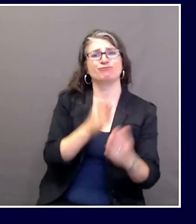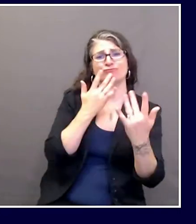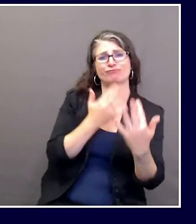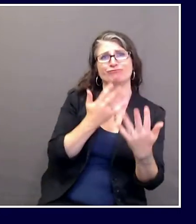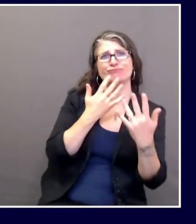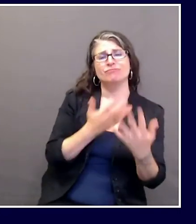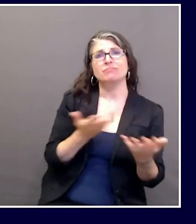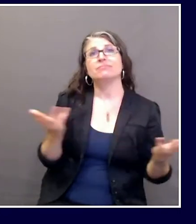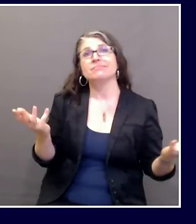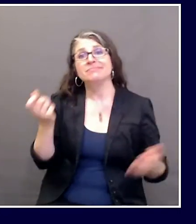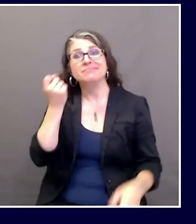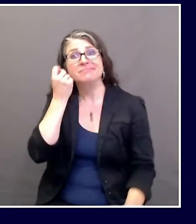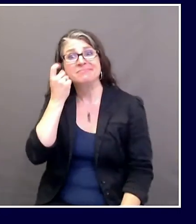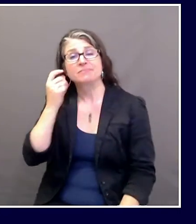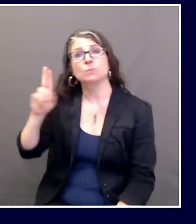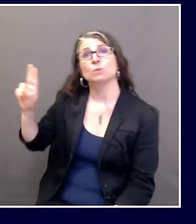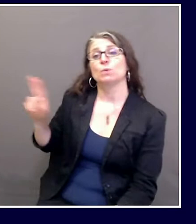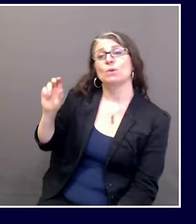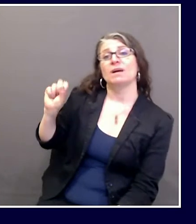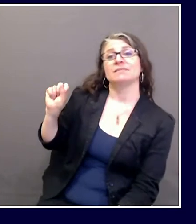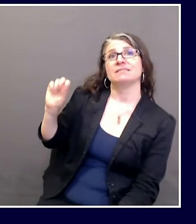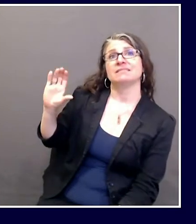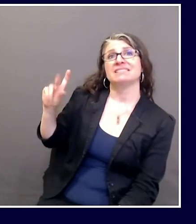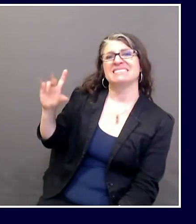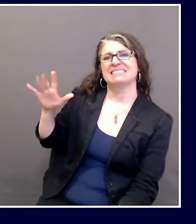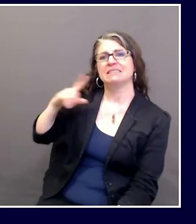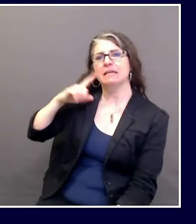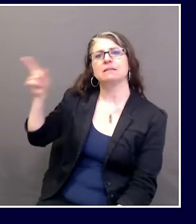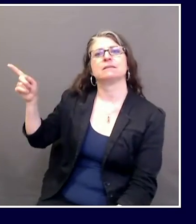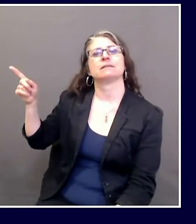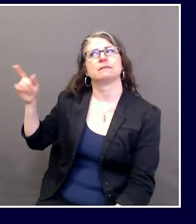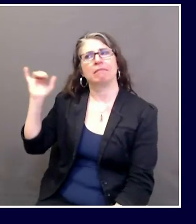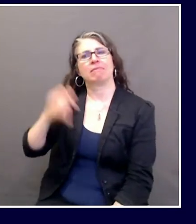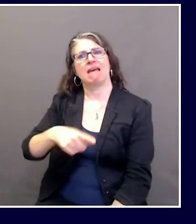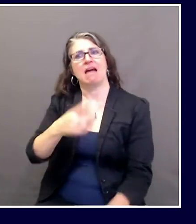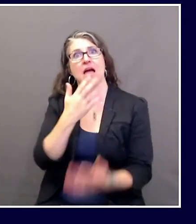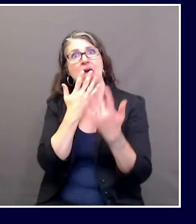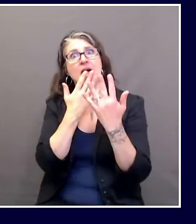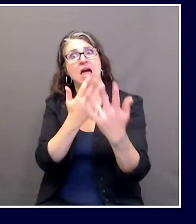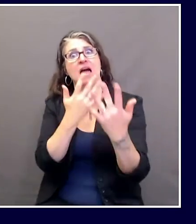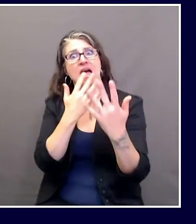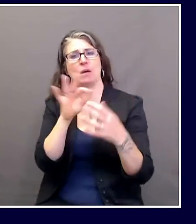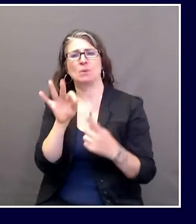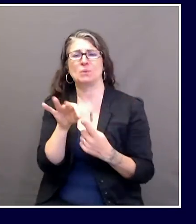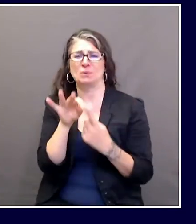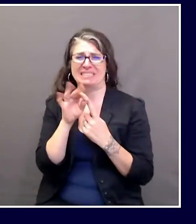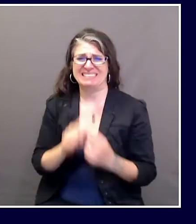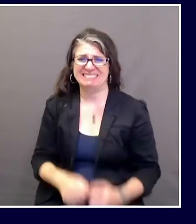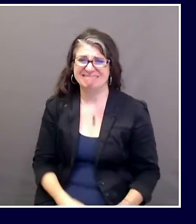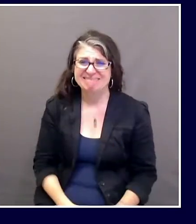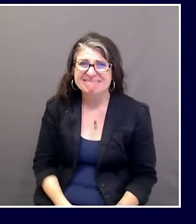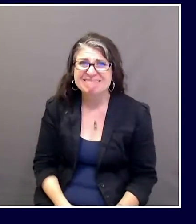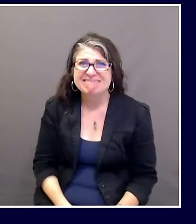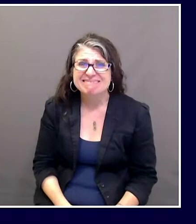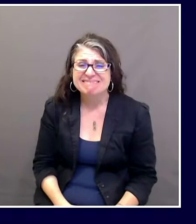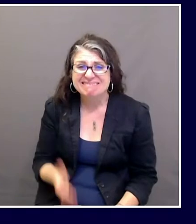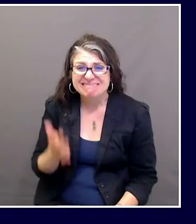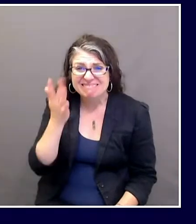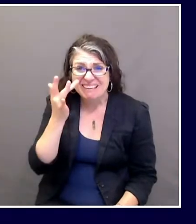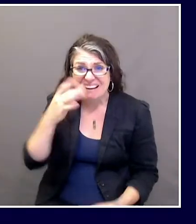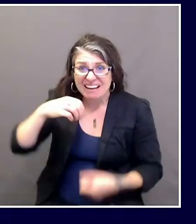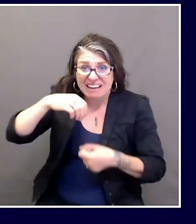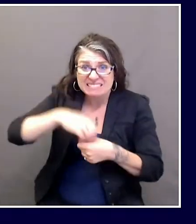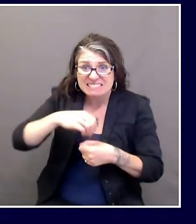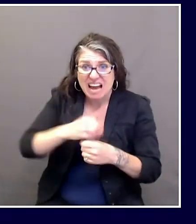where you're projecting your voice and thus with it, the aerosol particles that can carry COVID. and you are almost